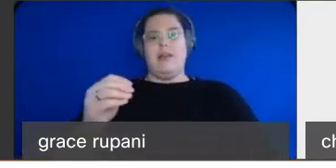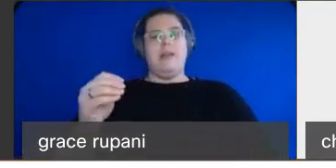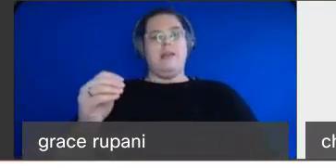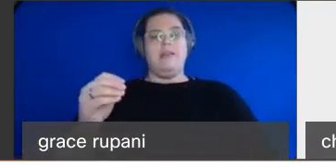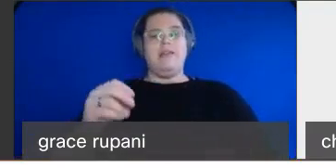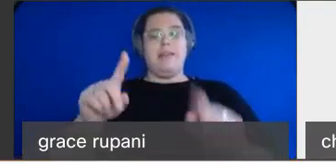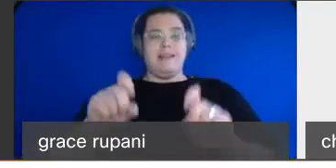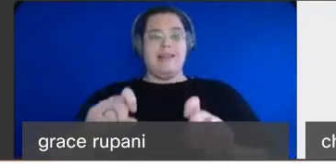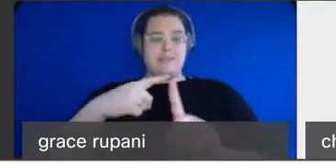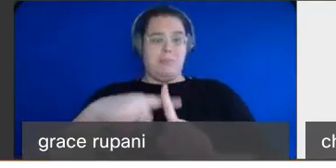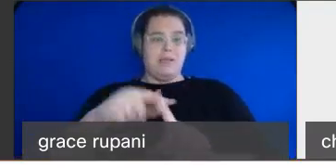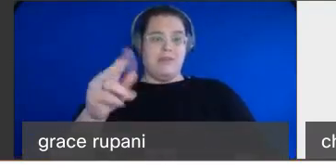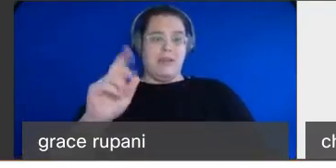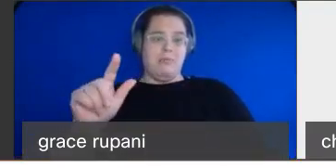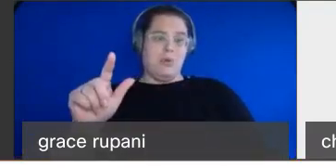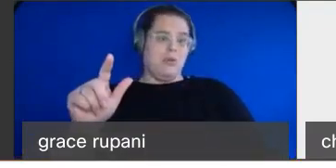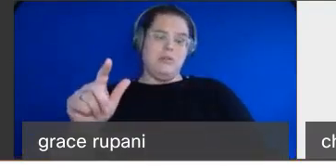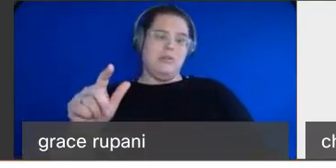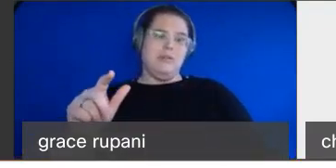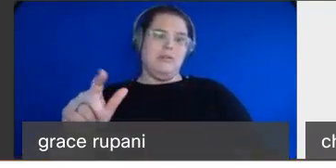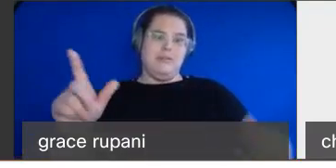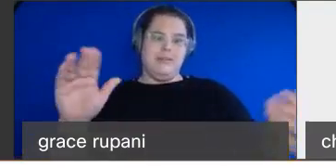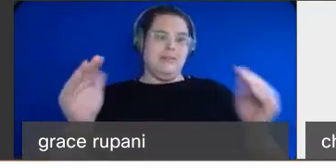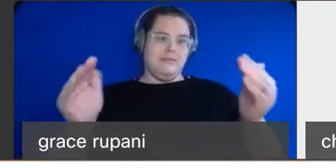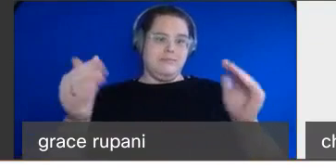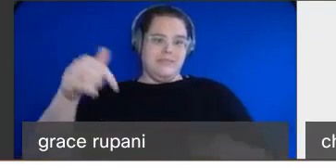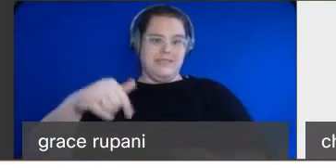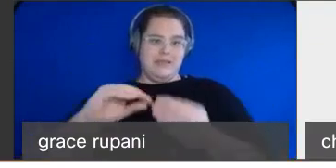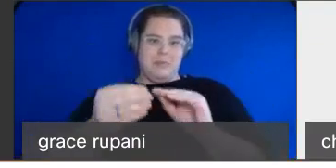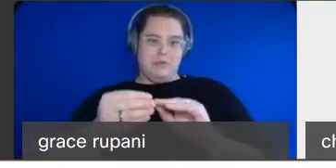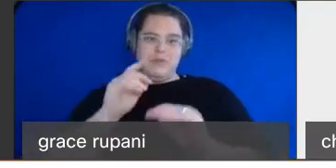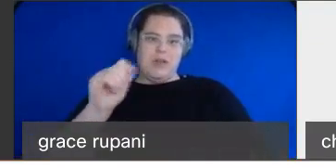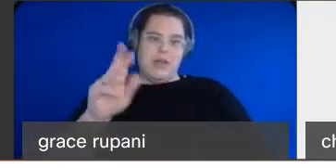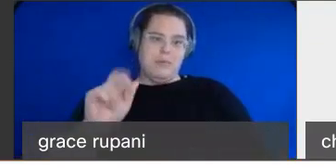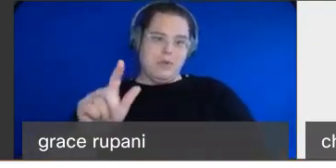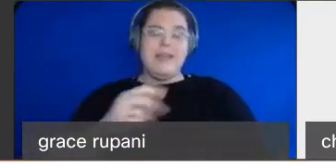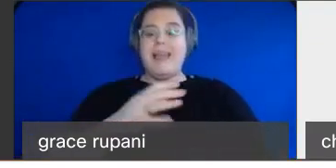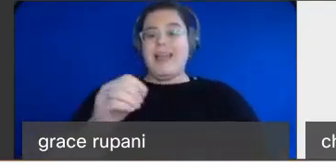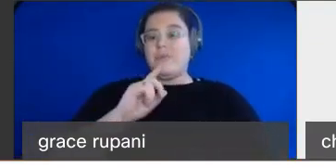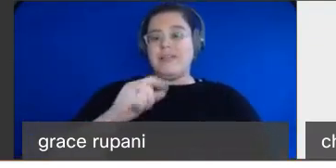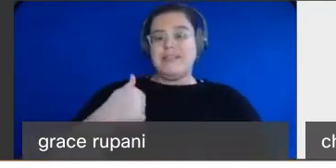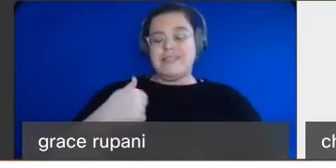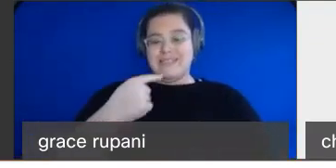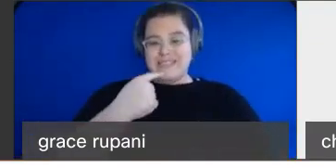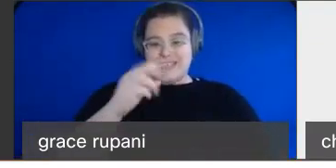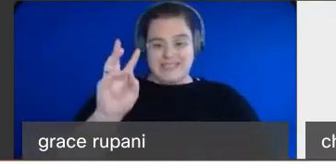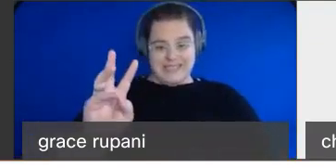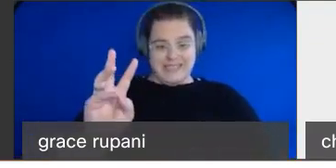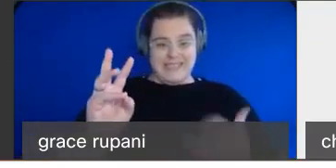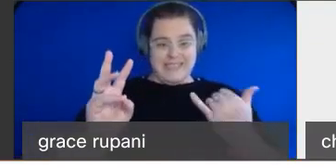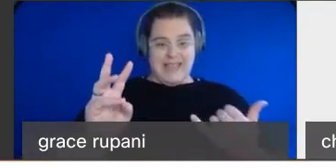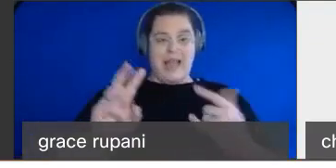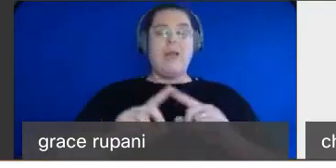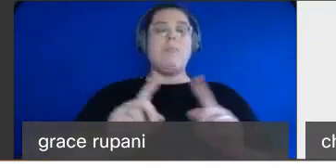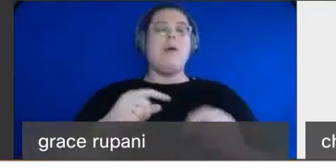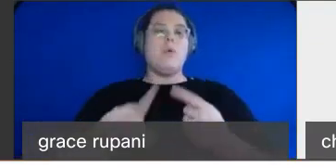January, it's very early in the month. And this says 6, and we actually have had 7 to date. When I was doing my data,